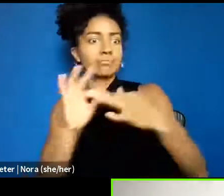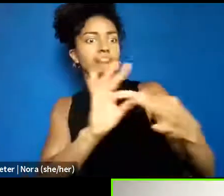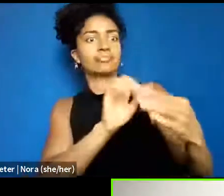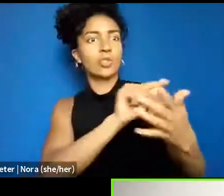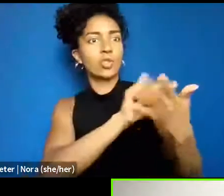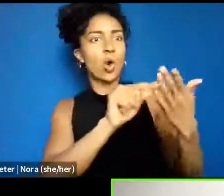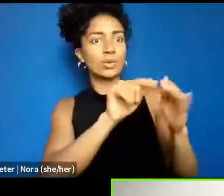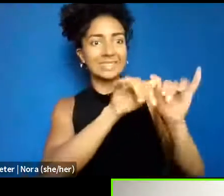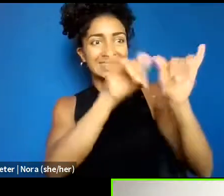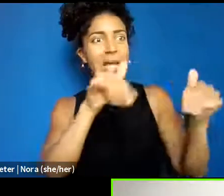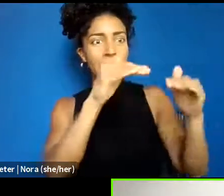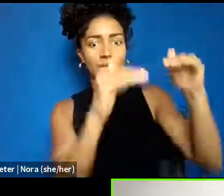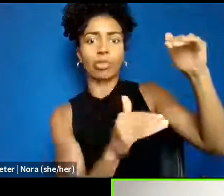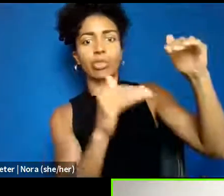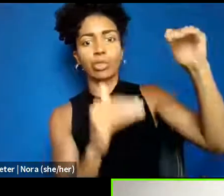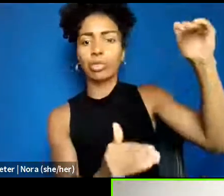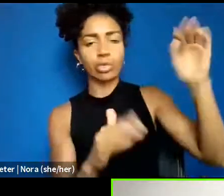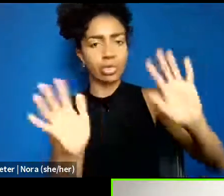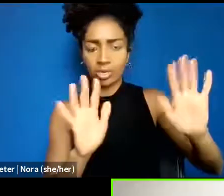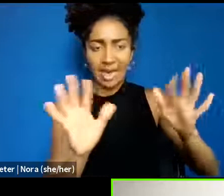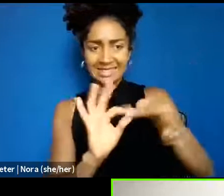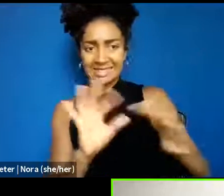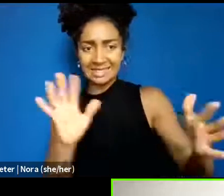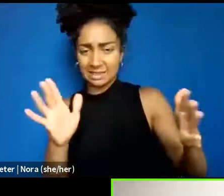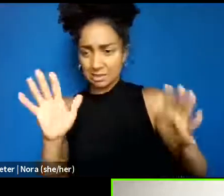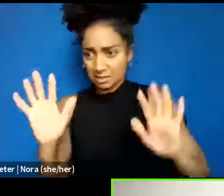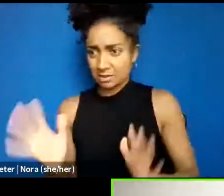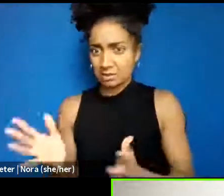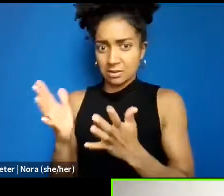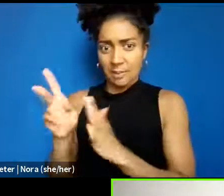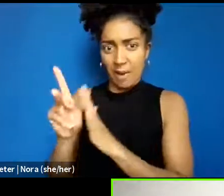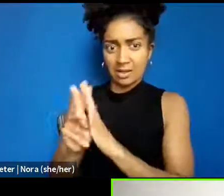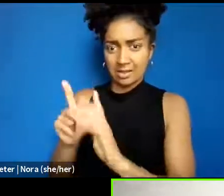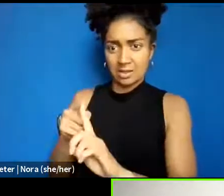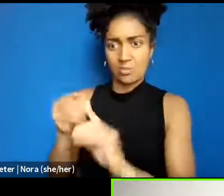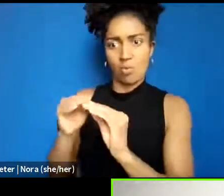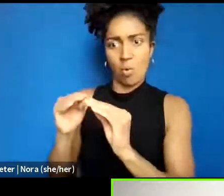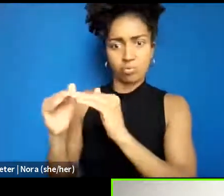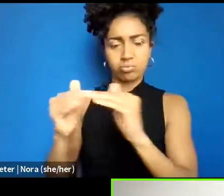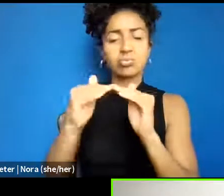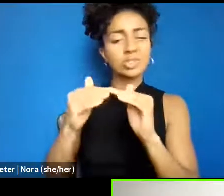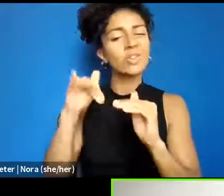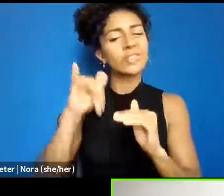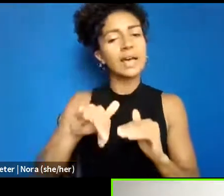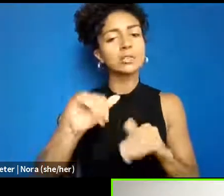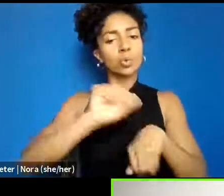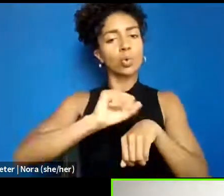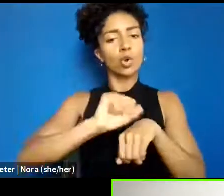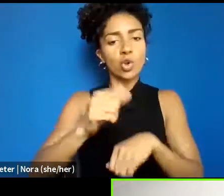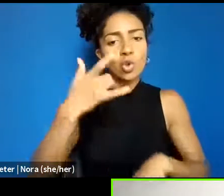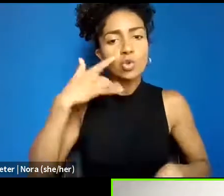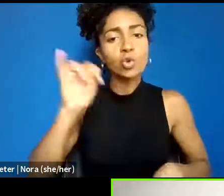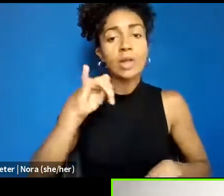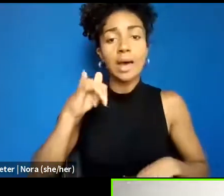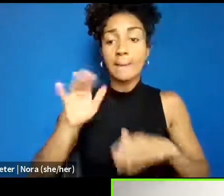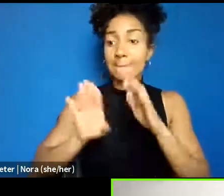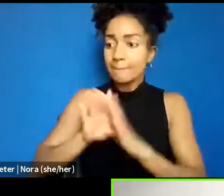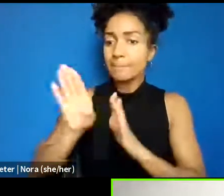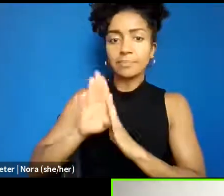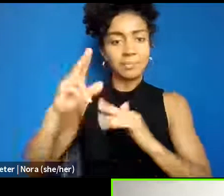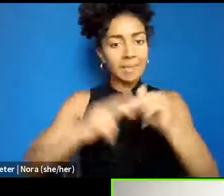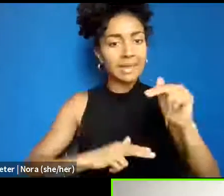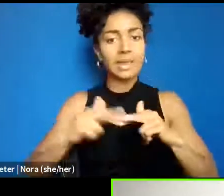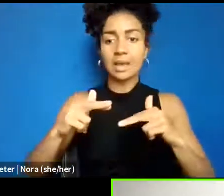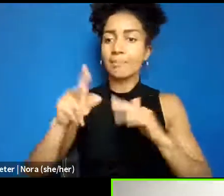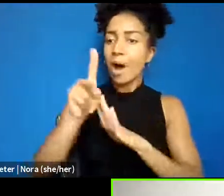racism that exist. So that's how the work shows up in terms of really building policies and behaviors and practices